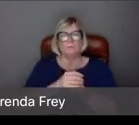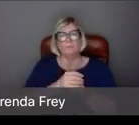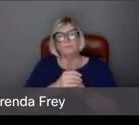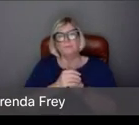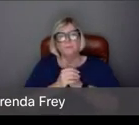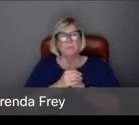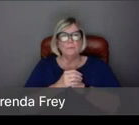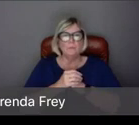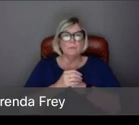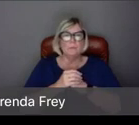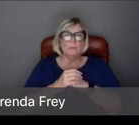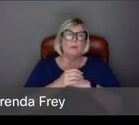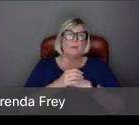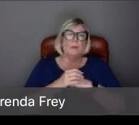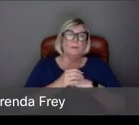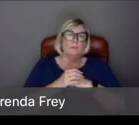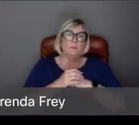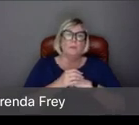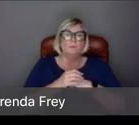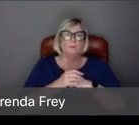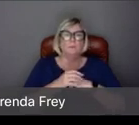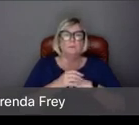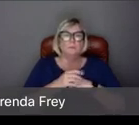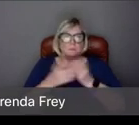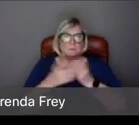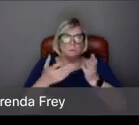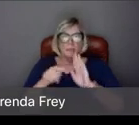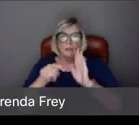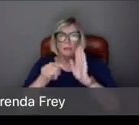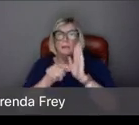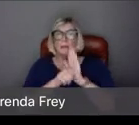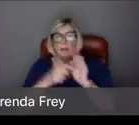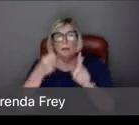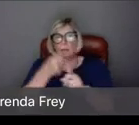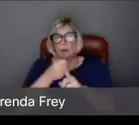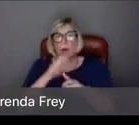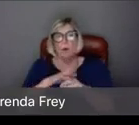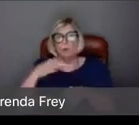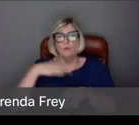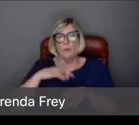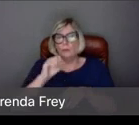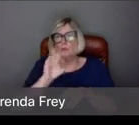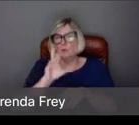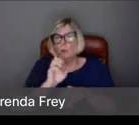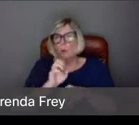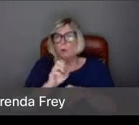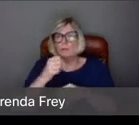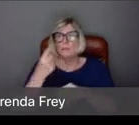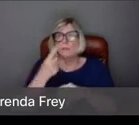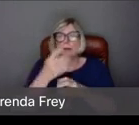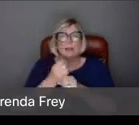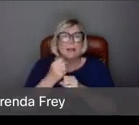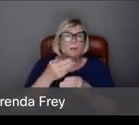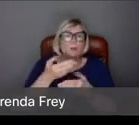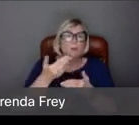So it also does negatively impact your credit score. Someone getting new loans or new